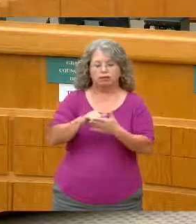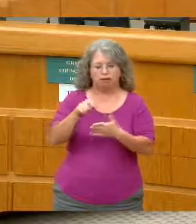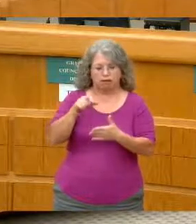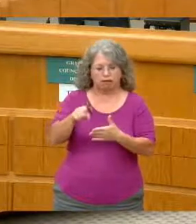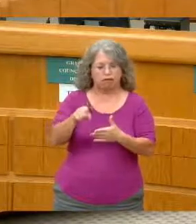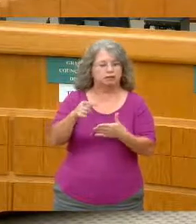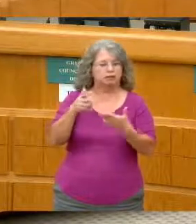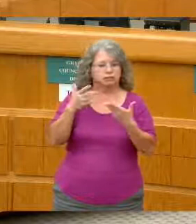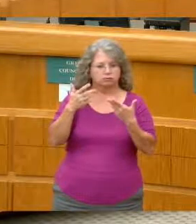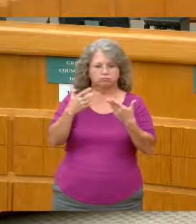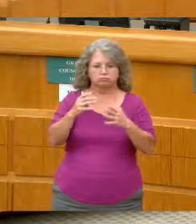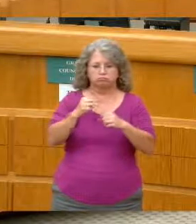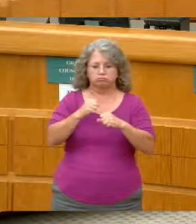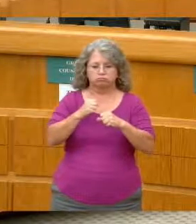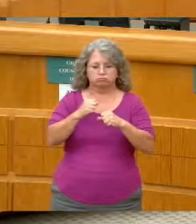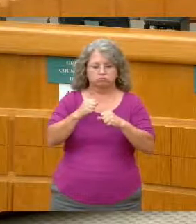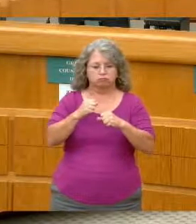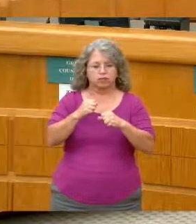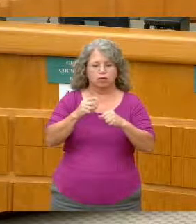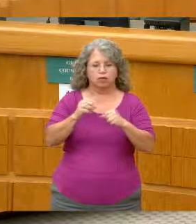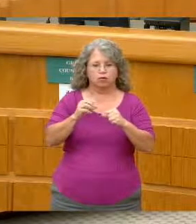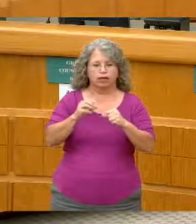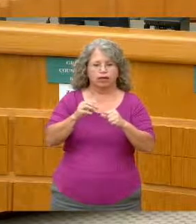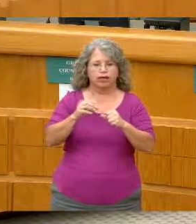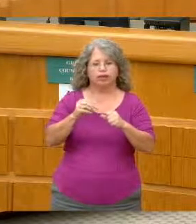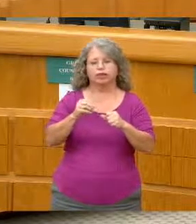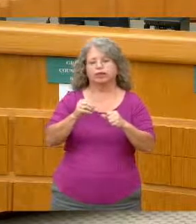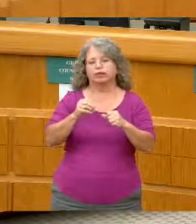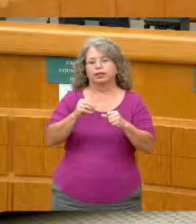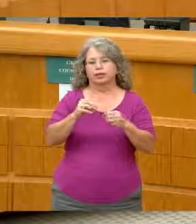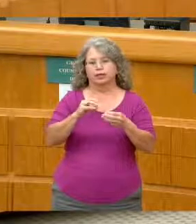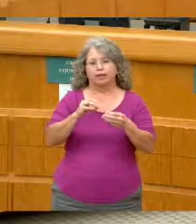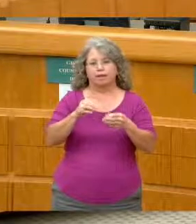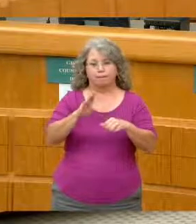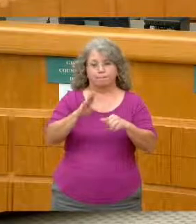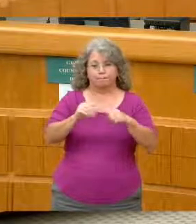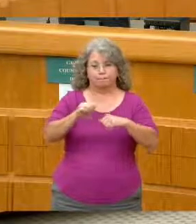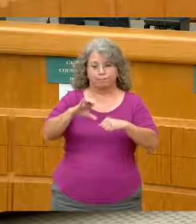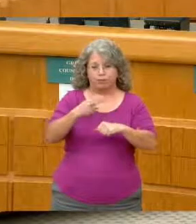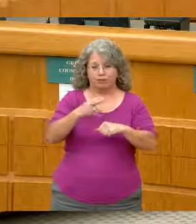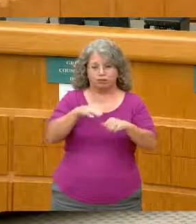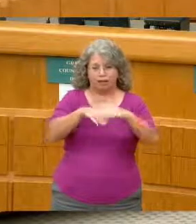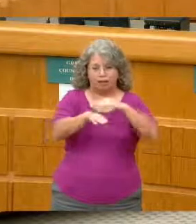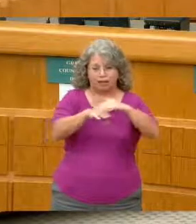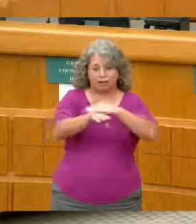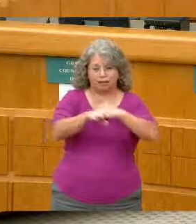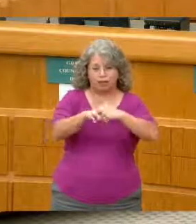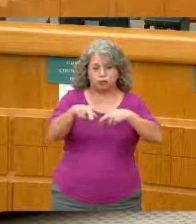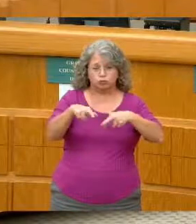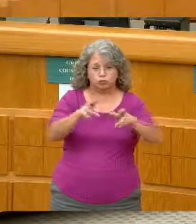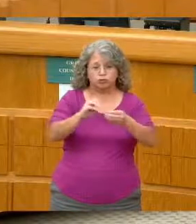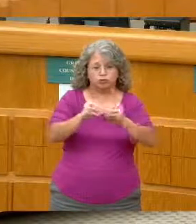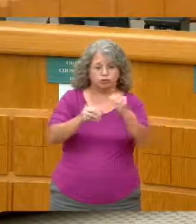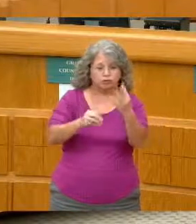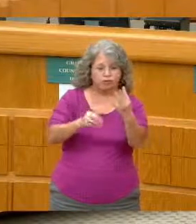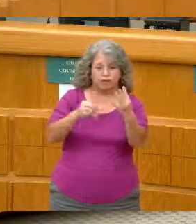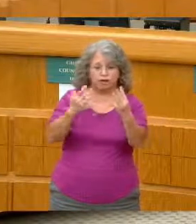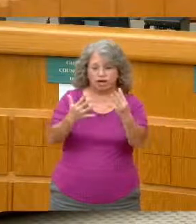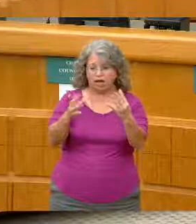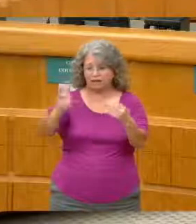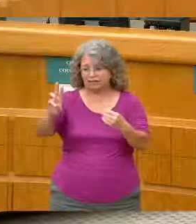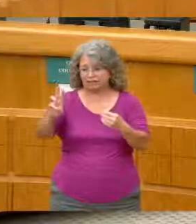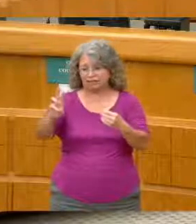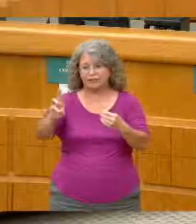along with our team, bermed up the beach access roads number 4, number 5, and number 6.